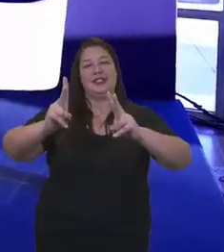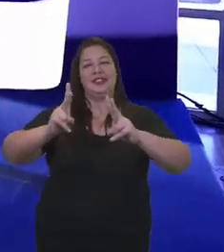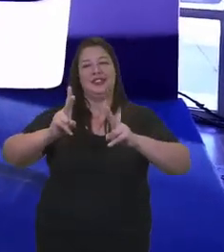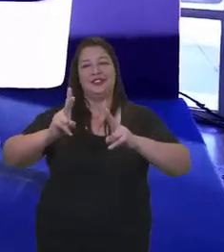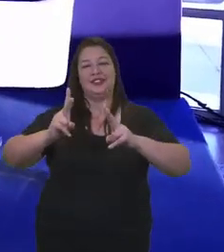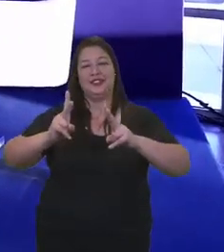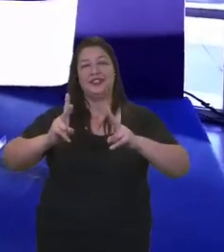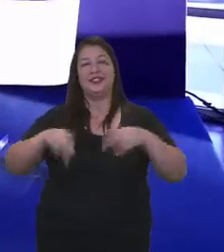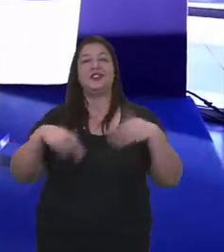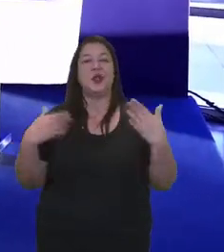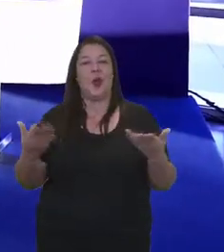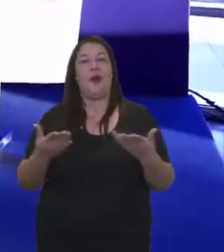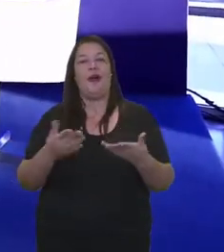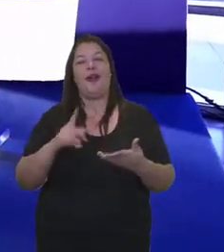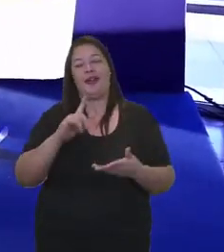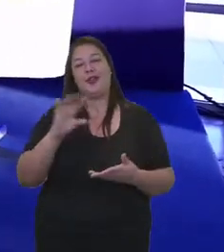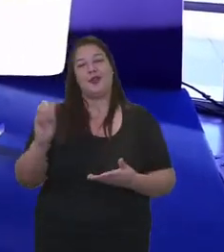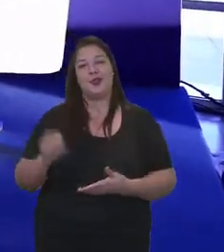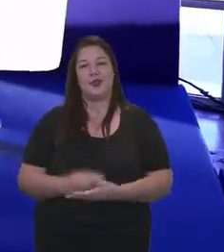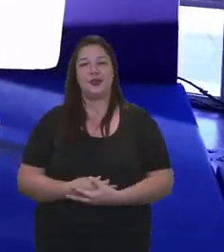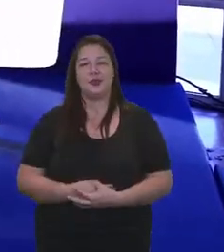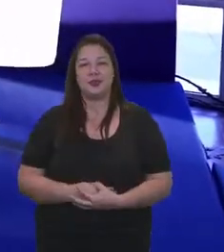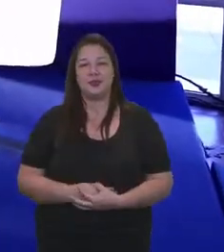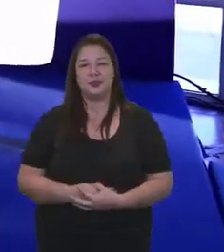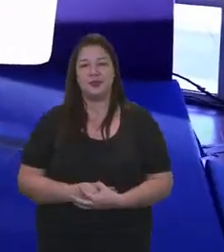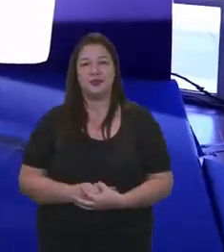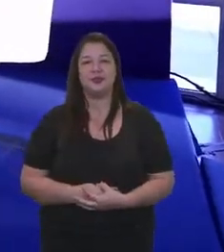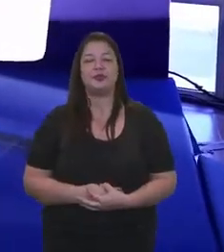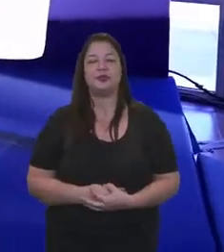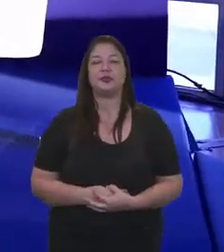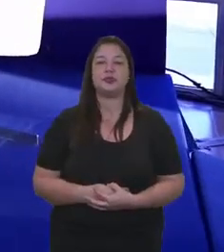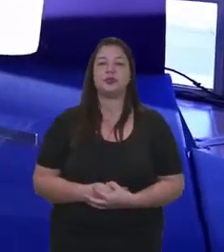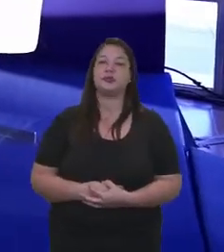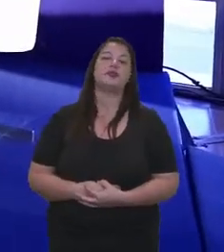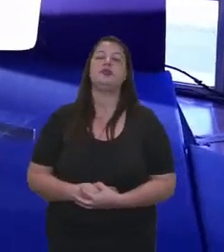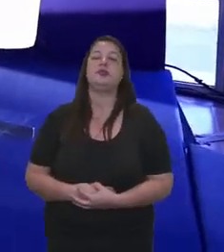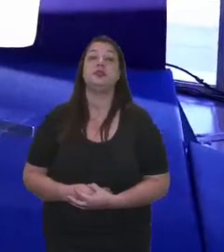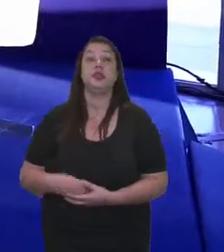So that's the spirit of this talk.